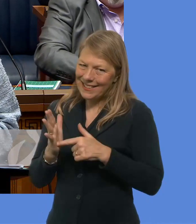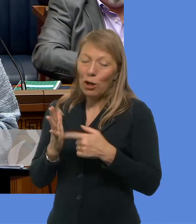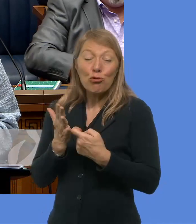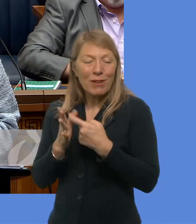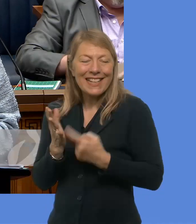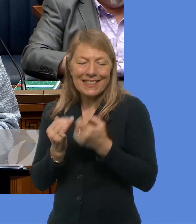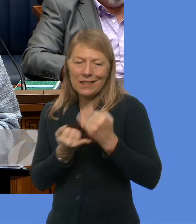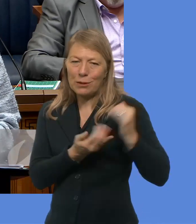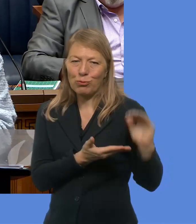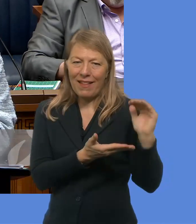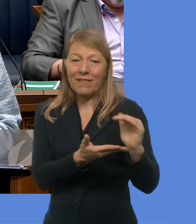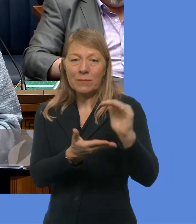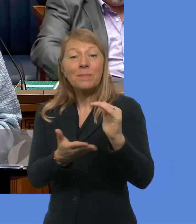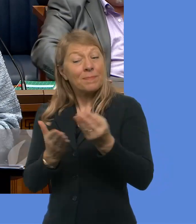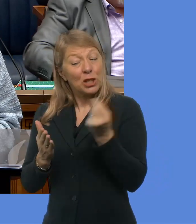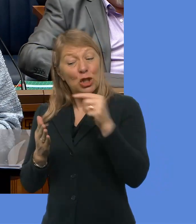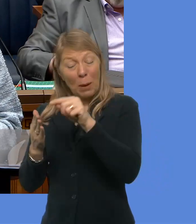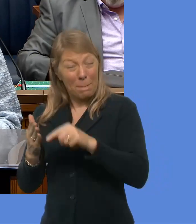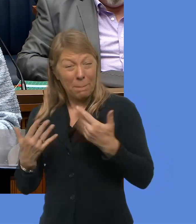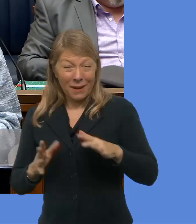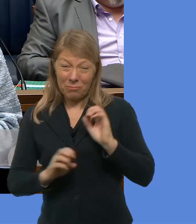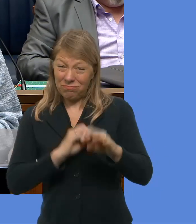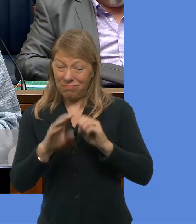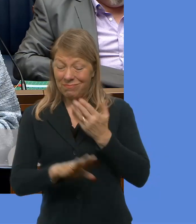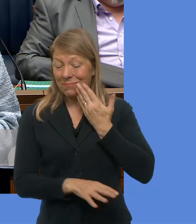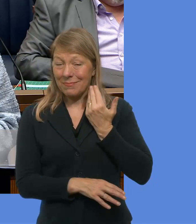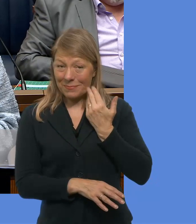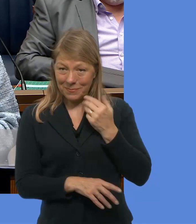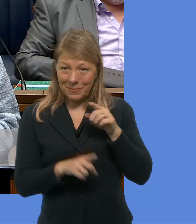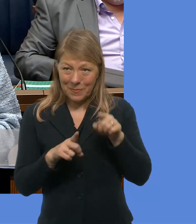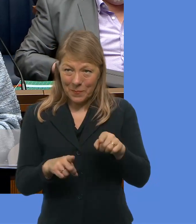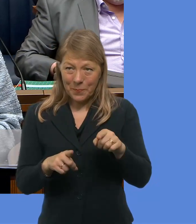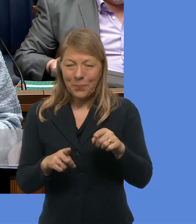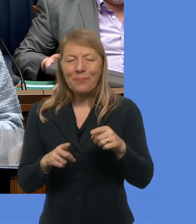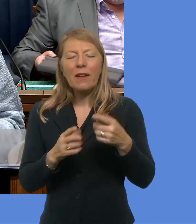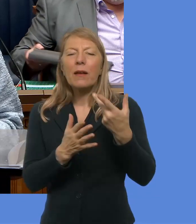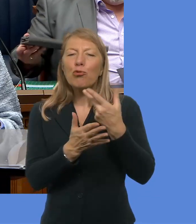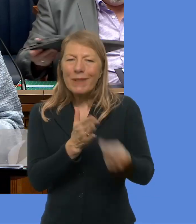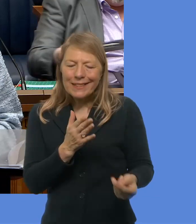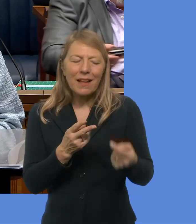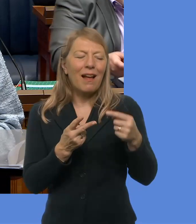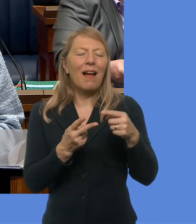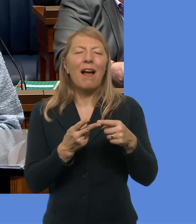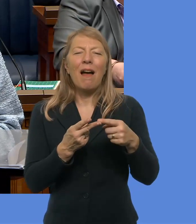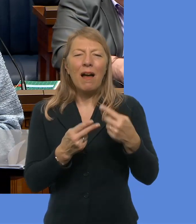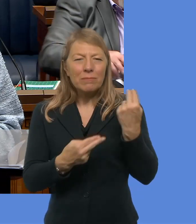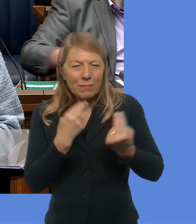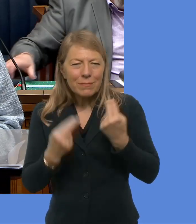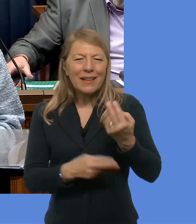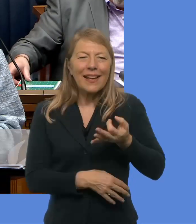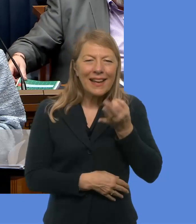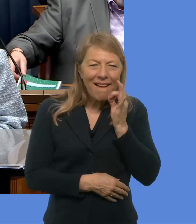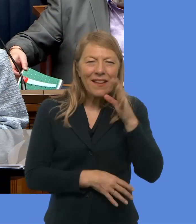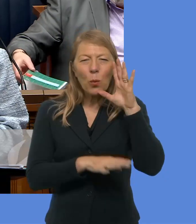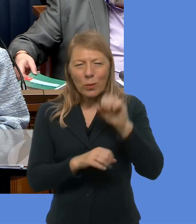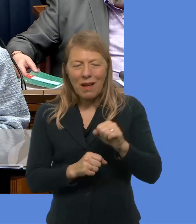just outlined to the previous member, that for our retail and hospitality small businesses on the high street,